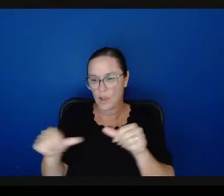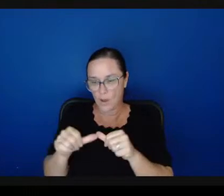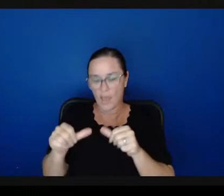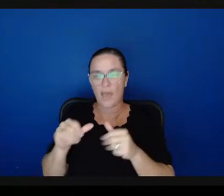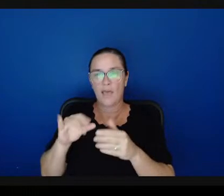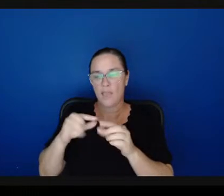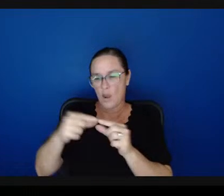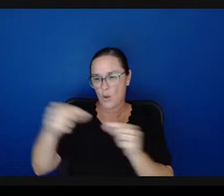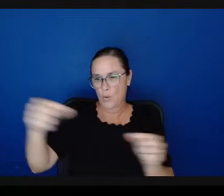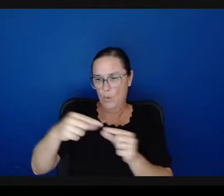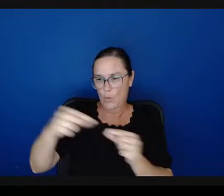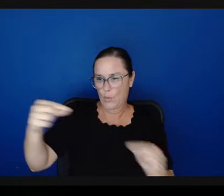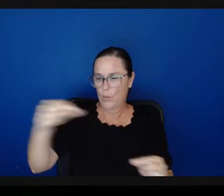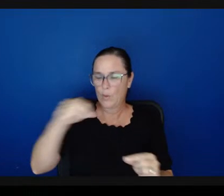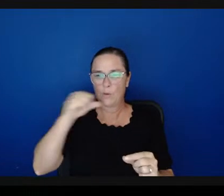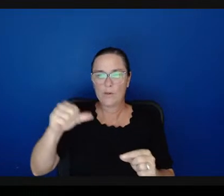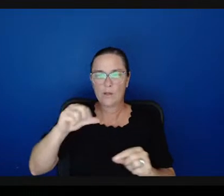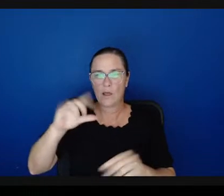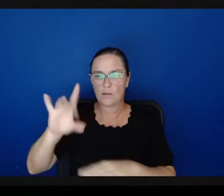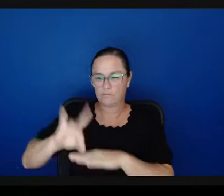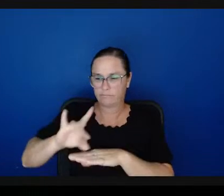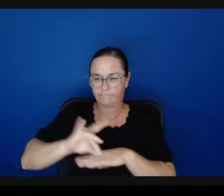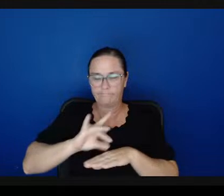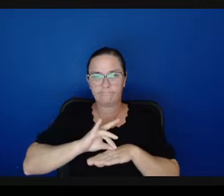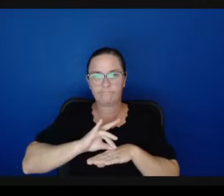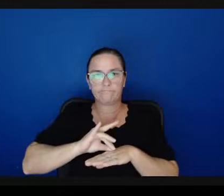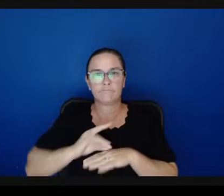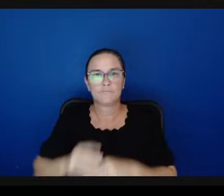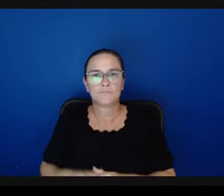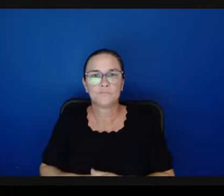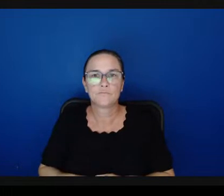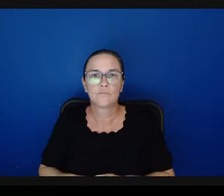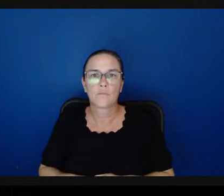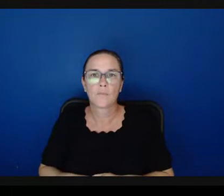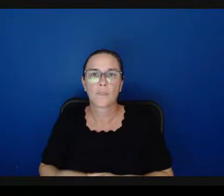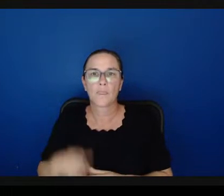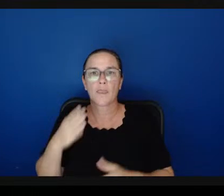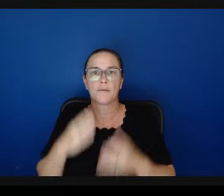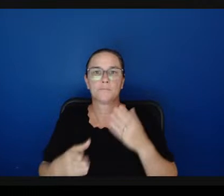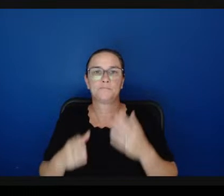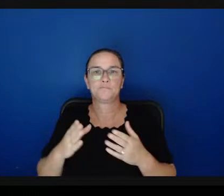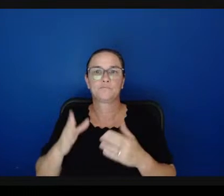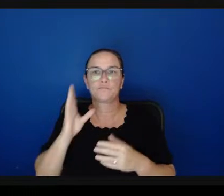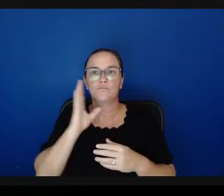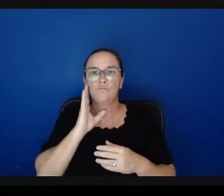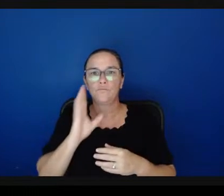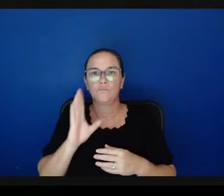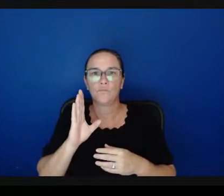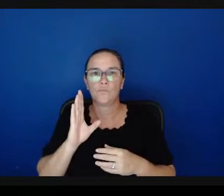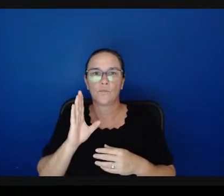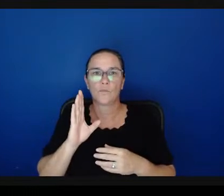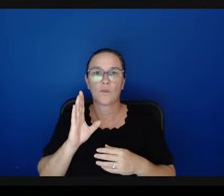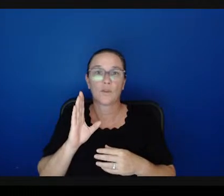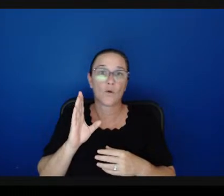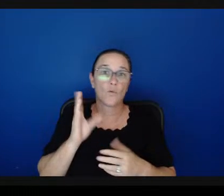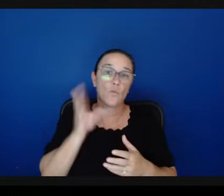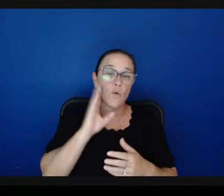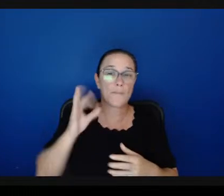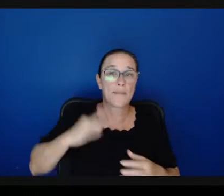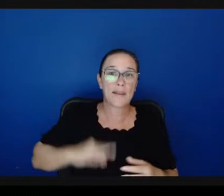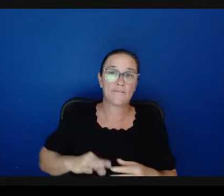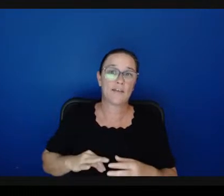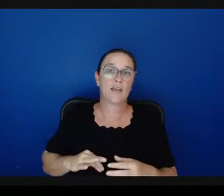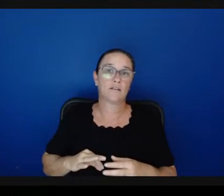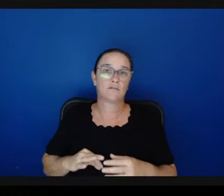fall. It's probably easier said than done. It does note that it can be beneficial to pasture growth in the long term. So in 2018, this lasted for a